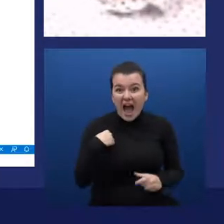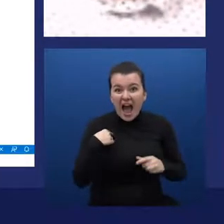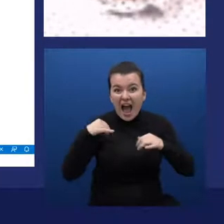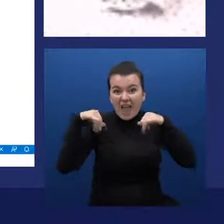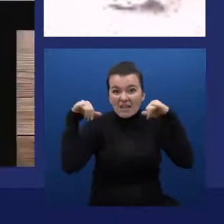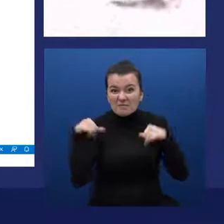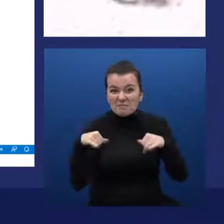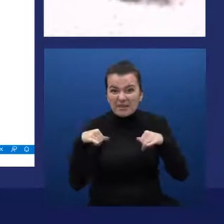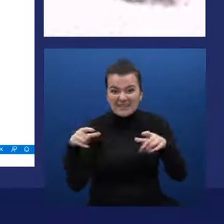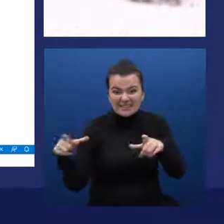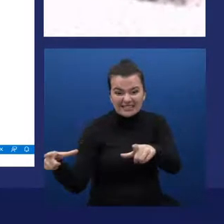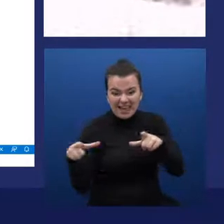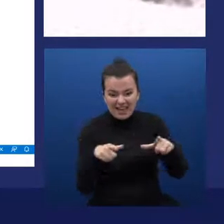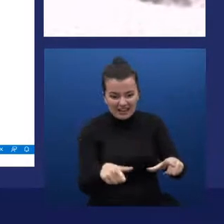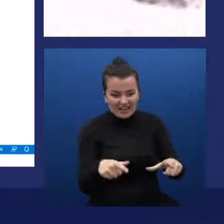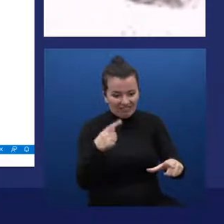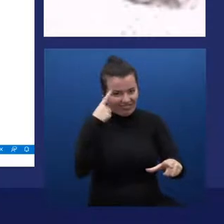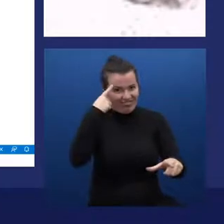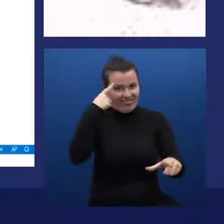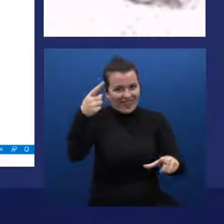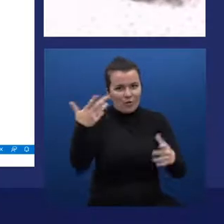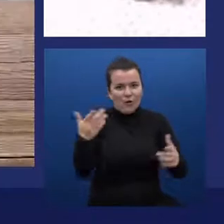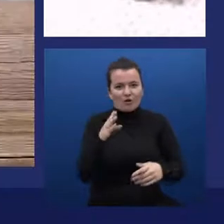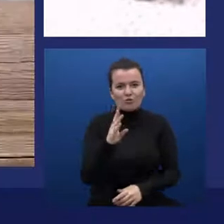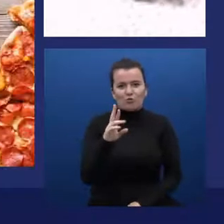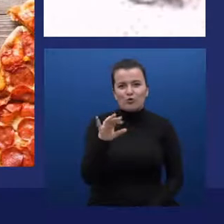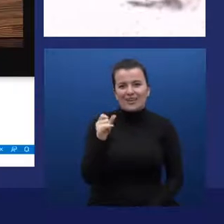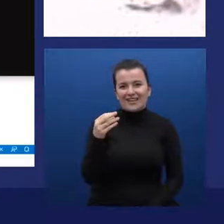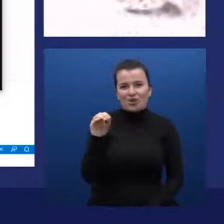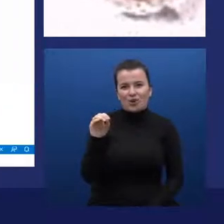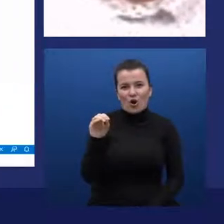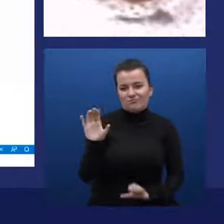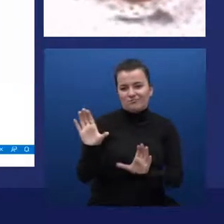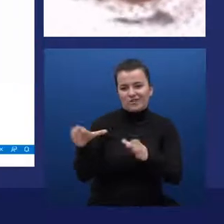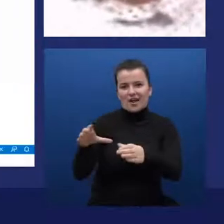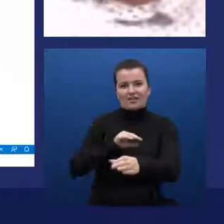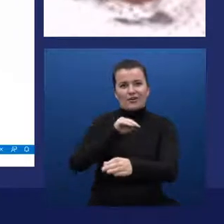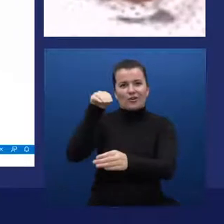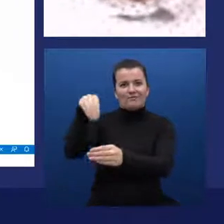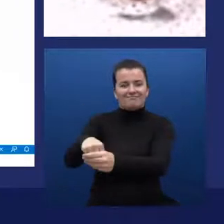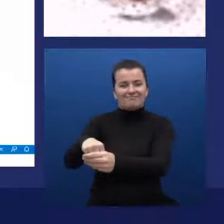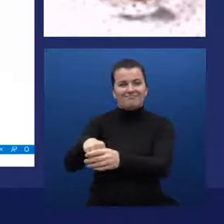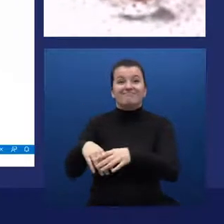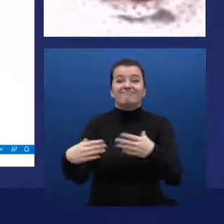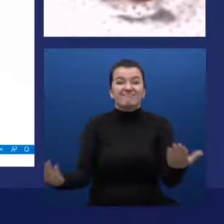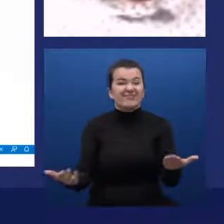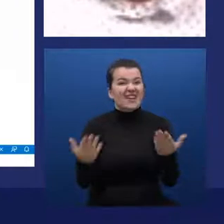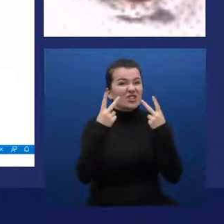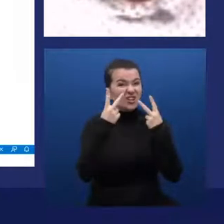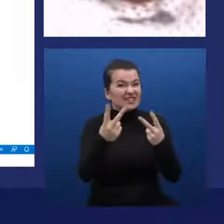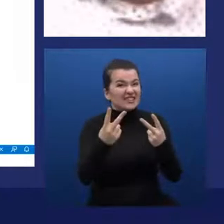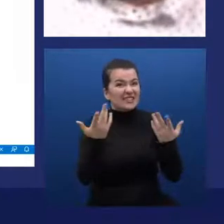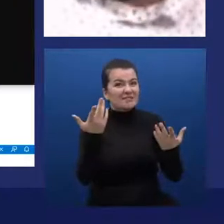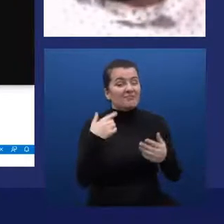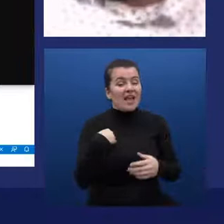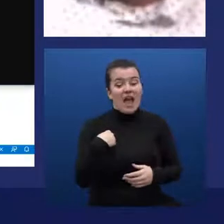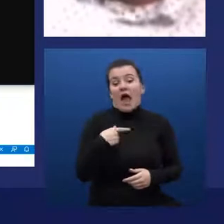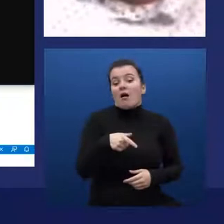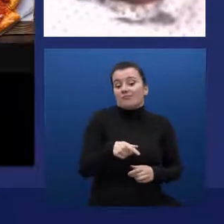joke. Joke's on me. But you can see that as soon as we get into the ethics of this, you're realizing that when it looks at a pizza,